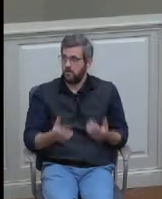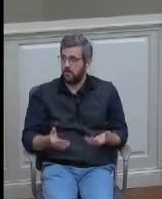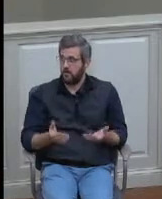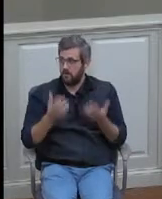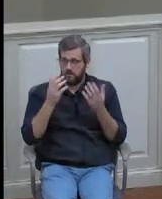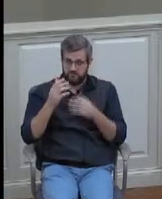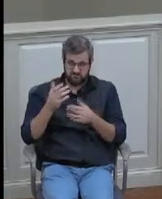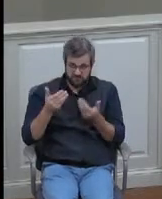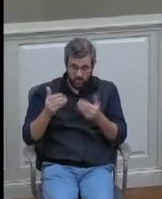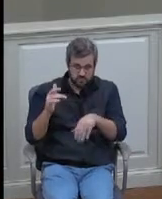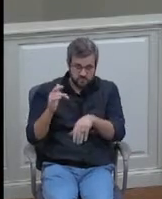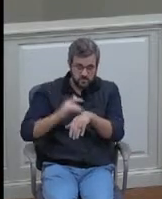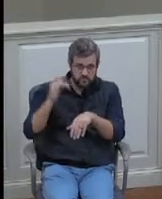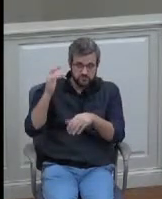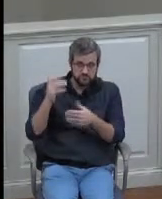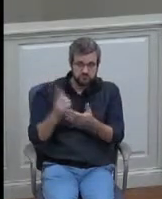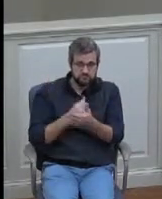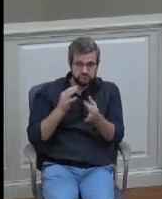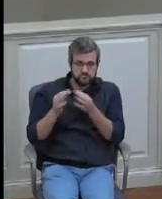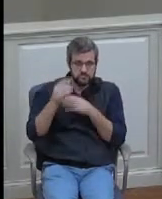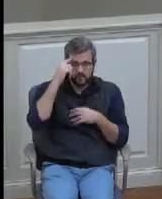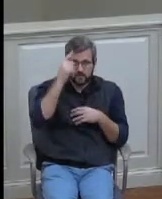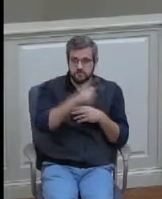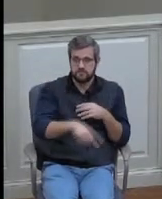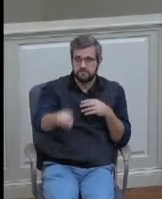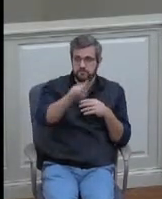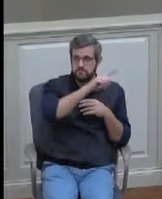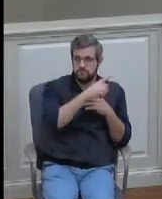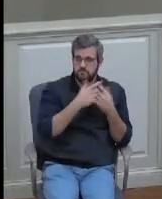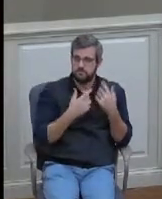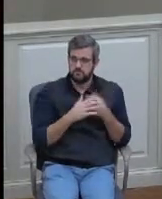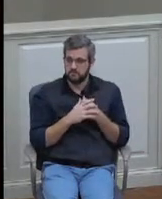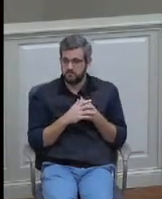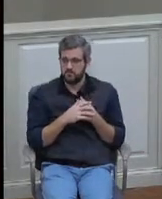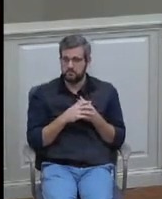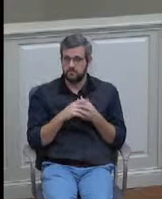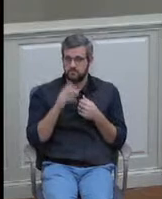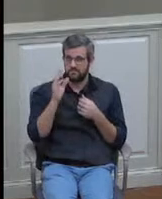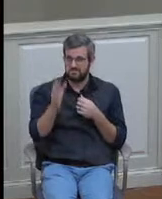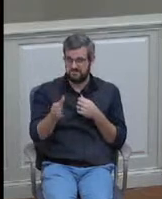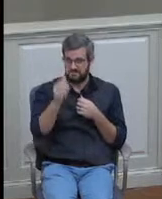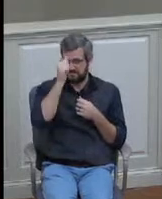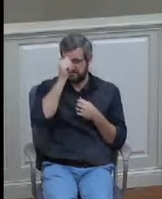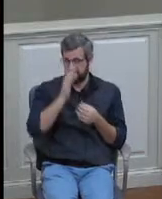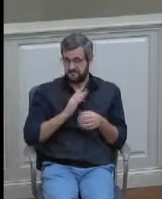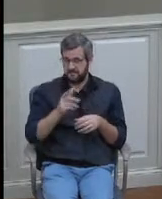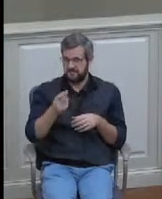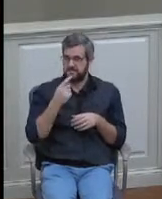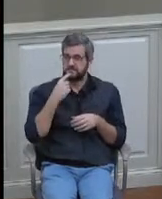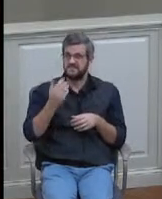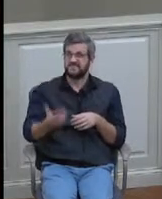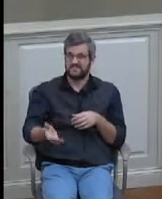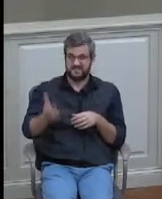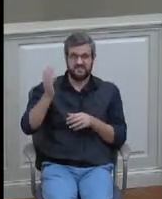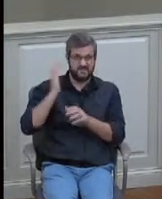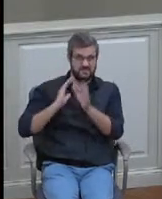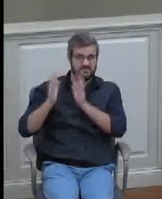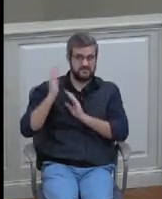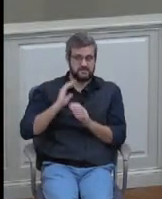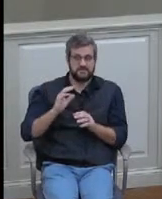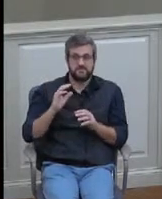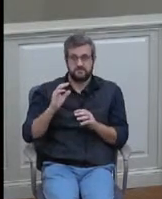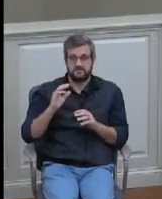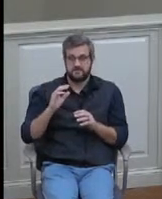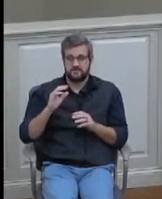touch on that just for the general public's knowledge, if nothing else, John. For initially, the city and the county reps were